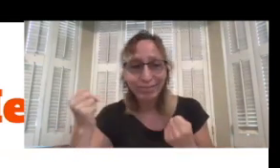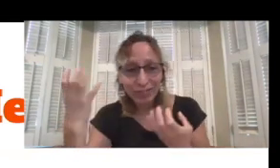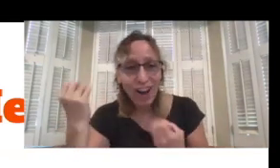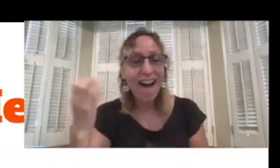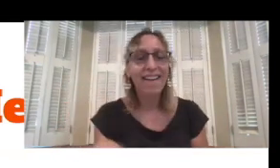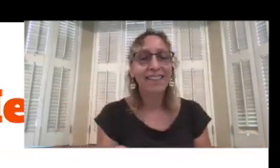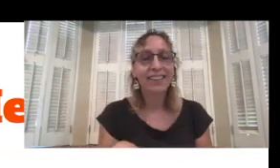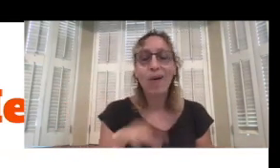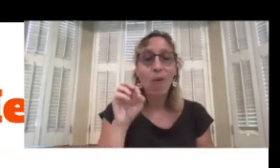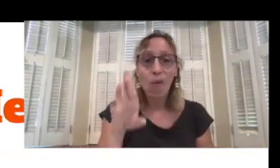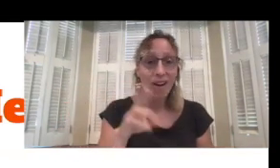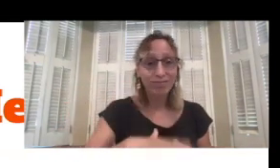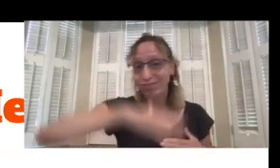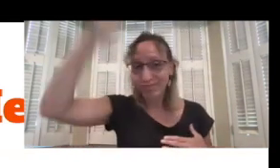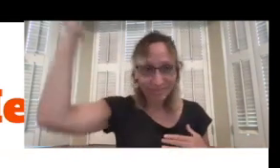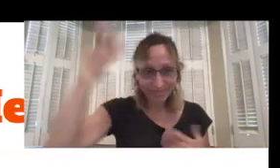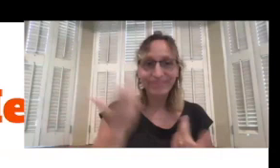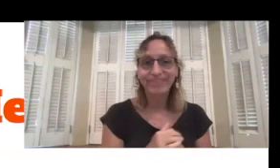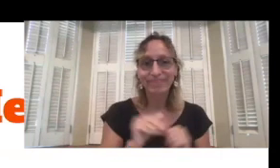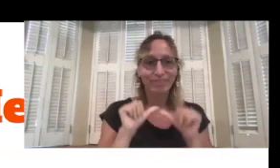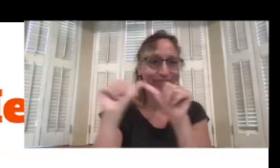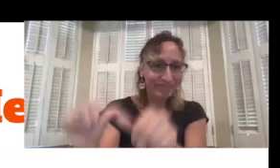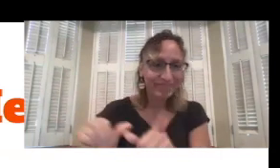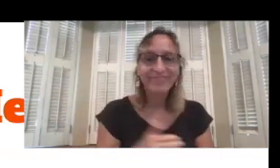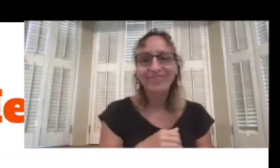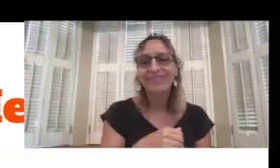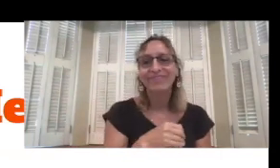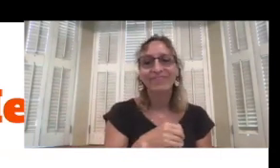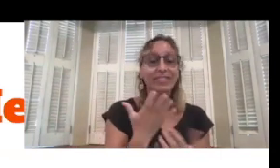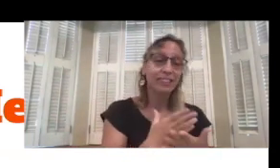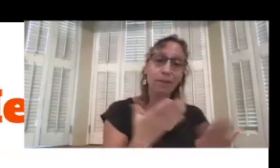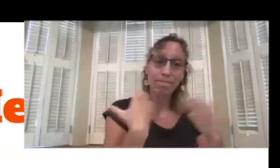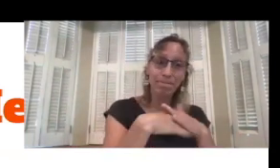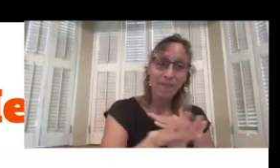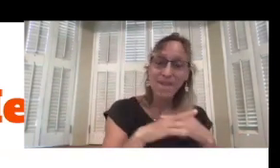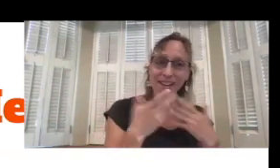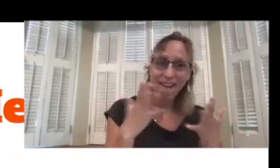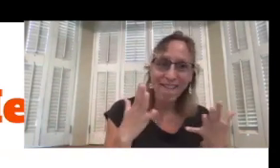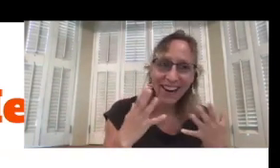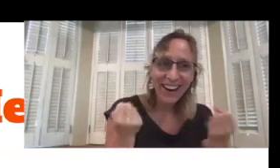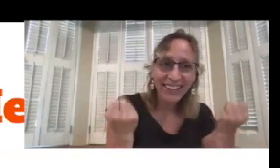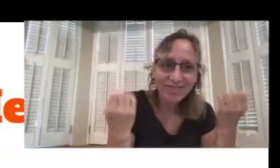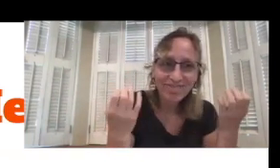students are used speaking and listening until even middle school or older than that.